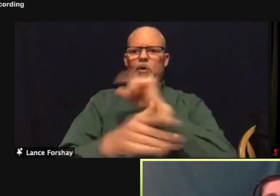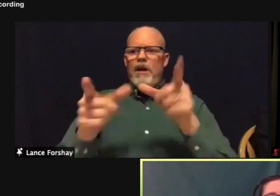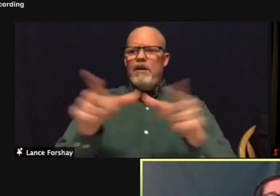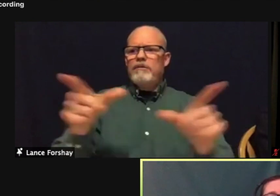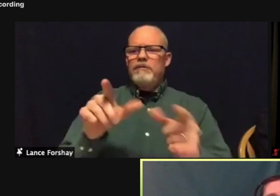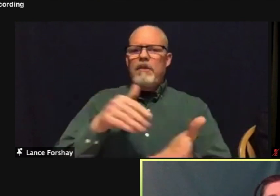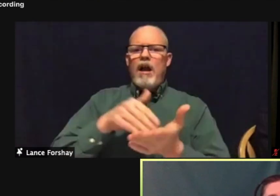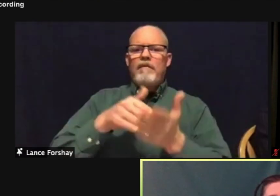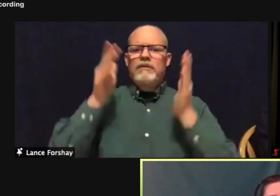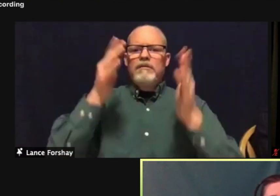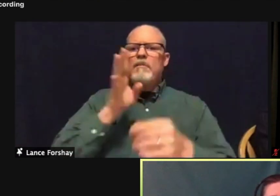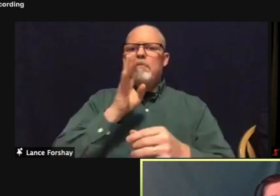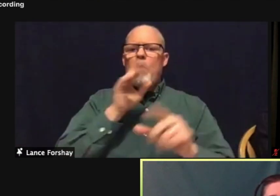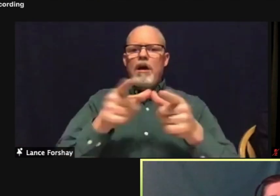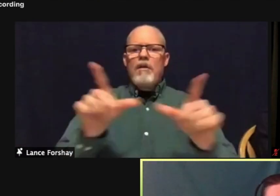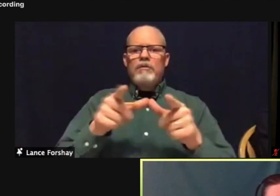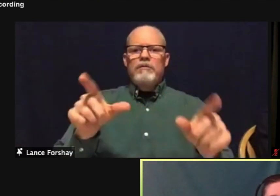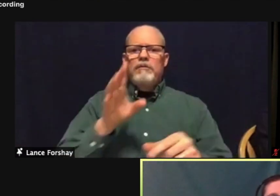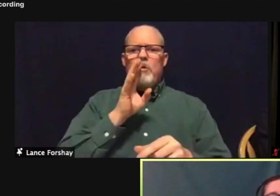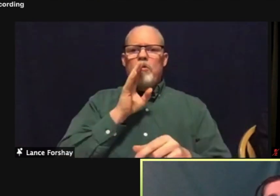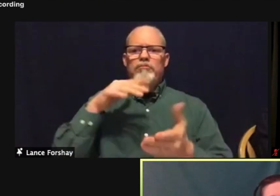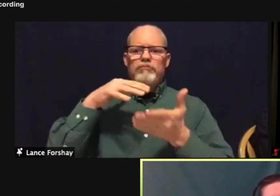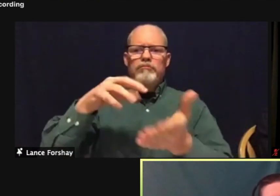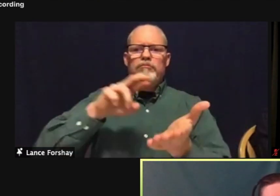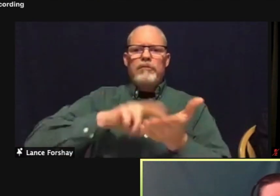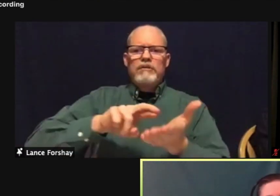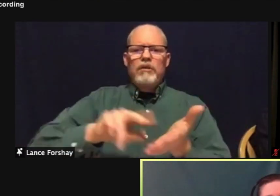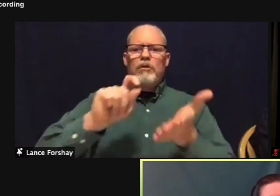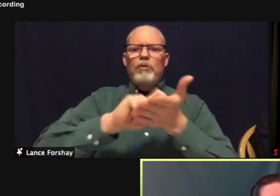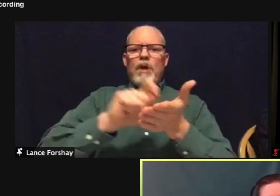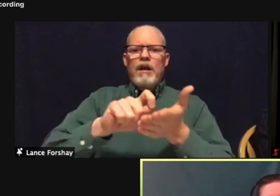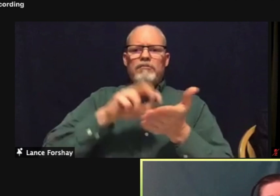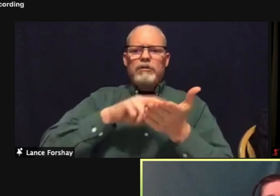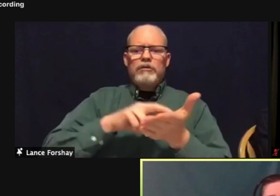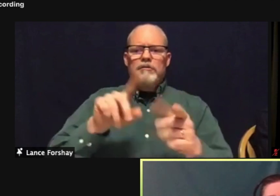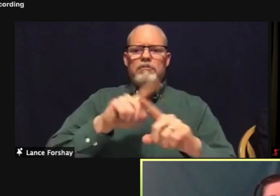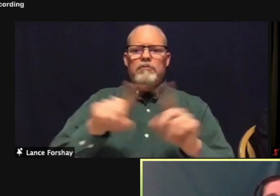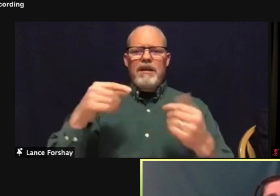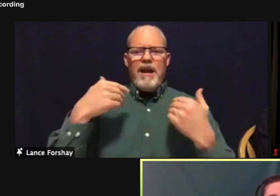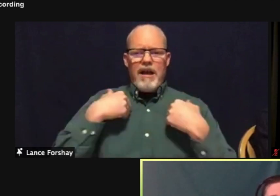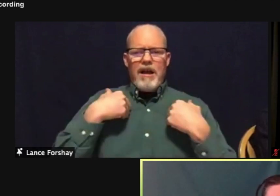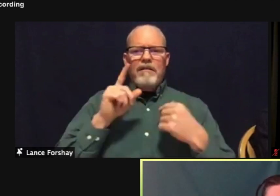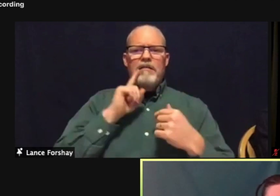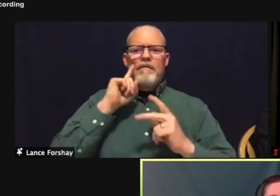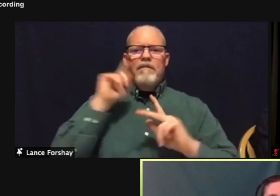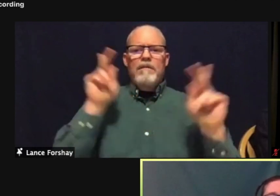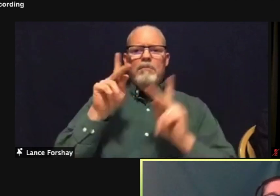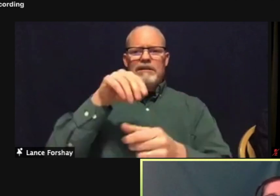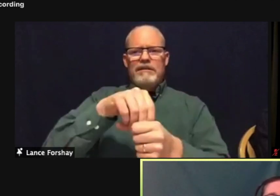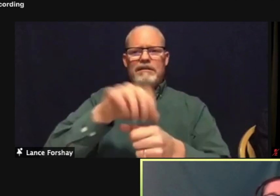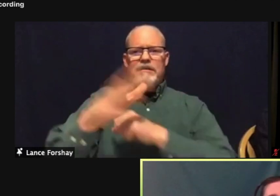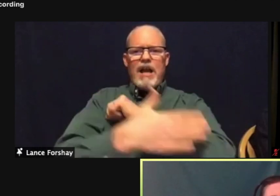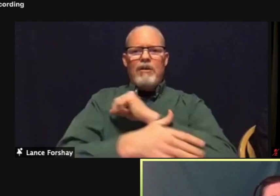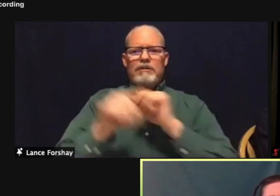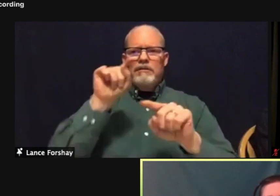language department or focus and research. There are deaf people in the US, but as well all over